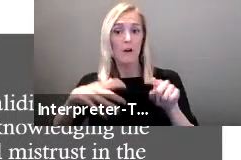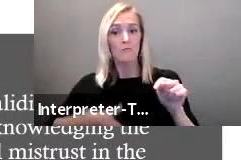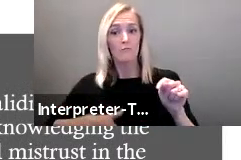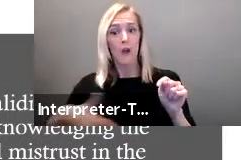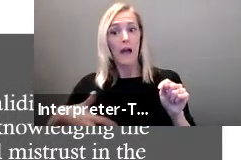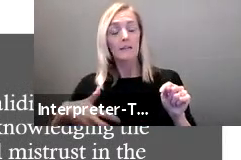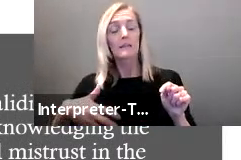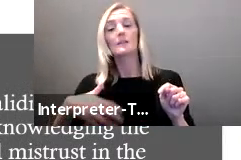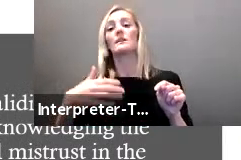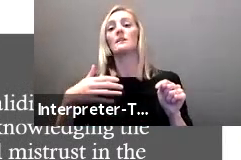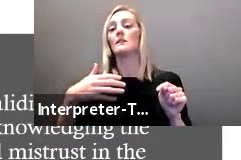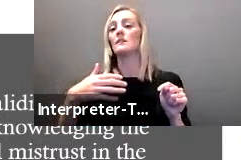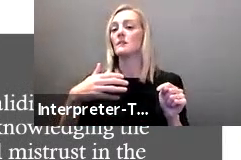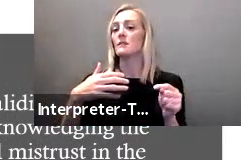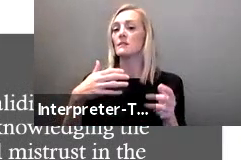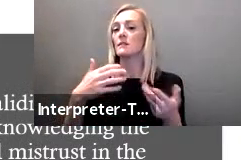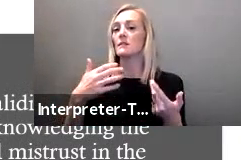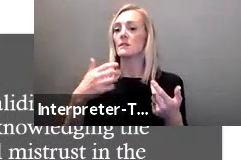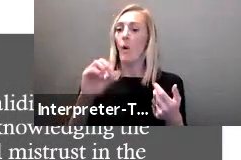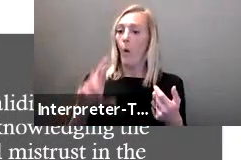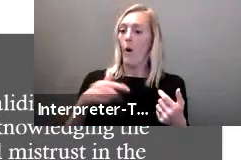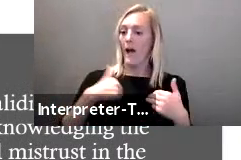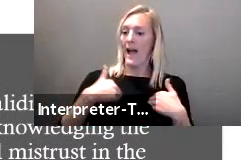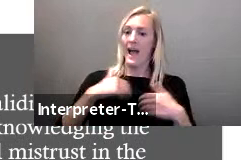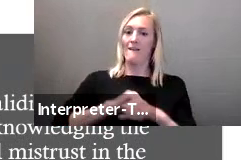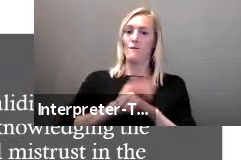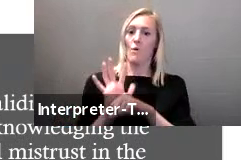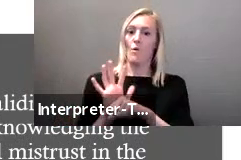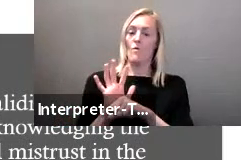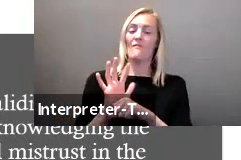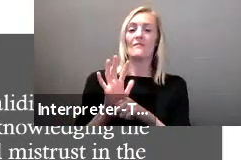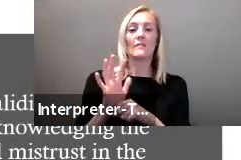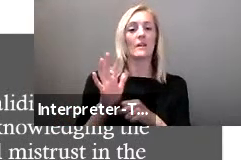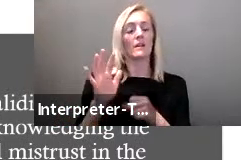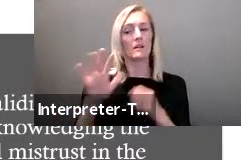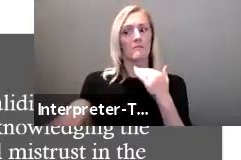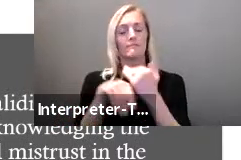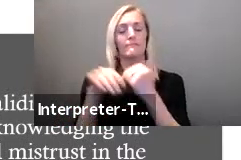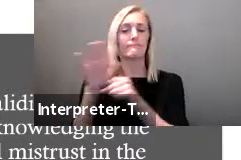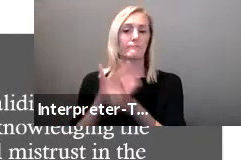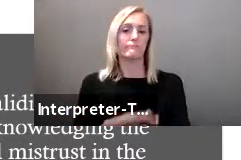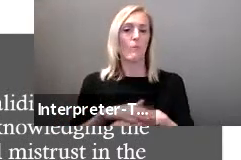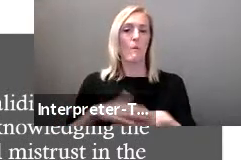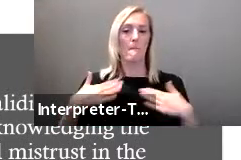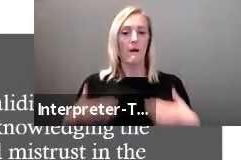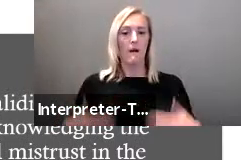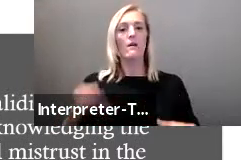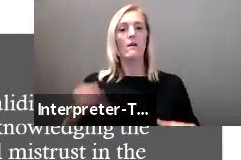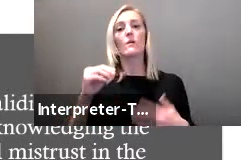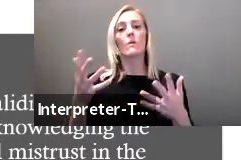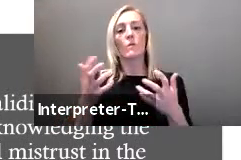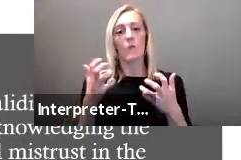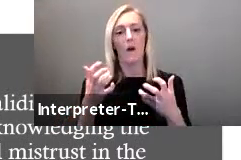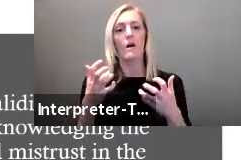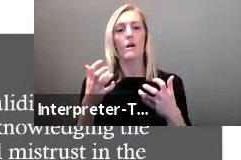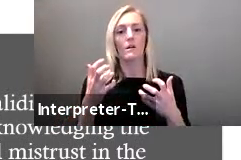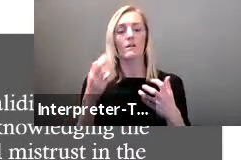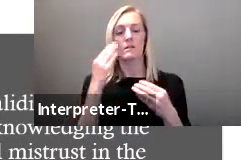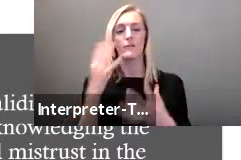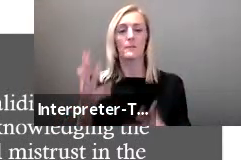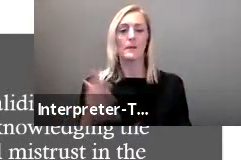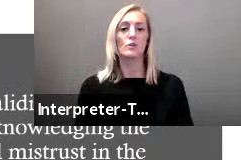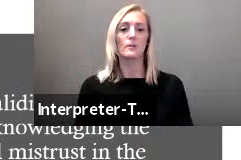you have COVID-19. And so that is an additional stress on the body. So they want that. They want that